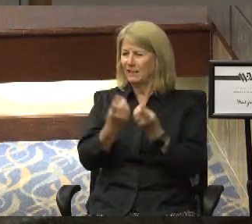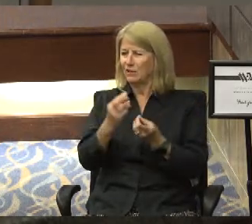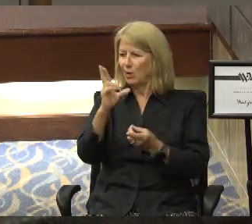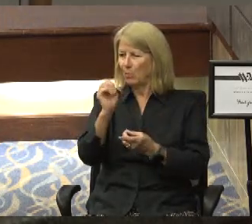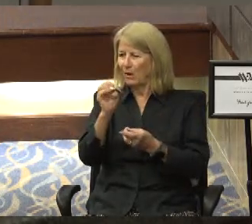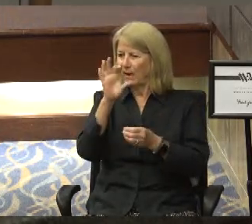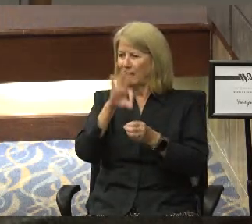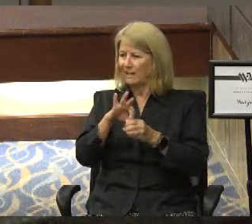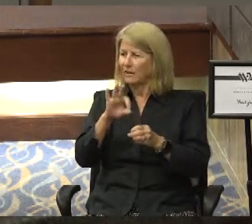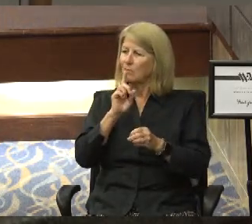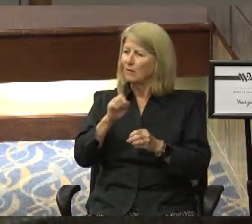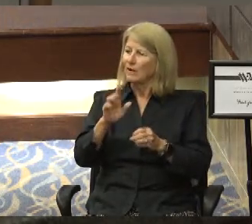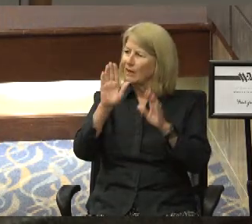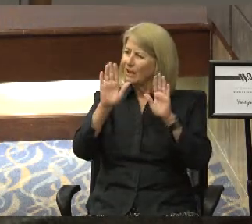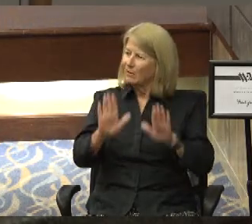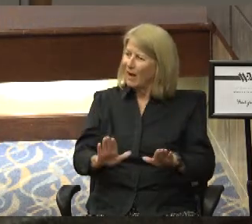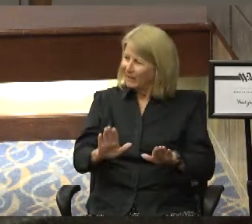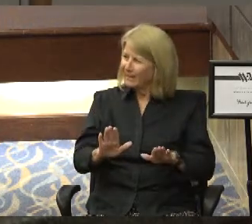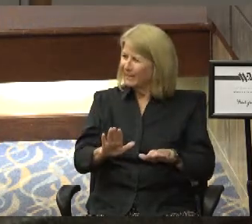is really great for the community.